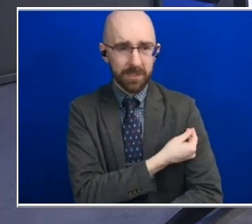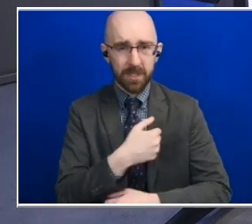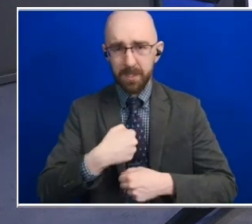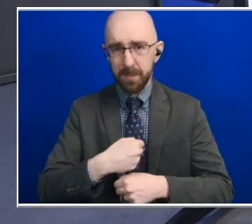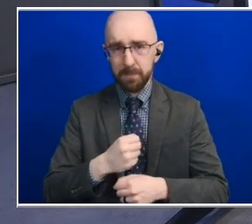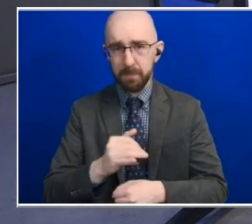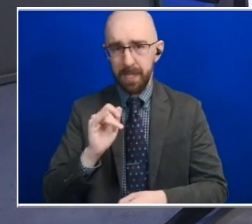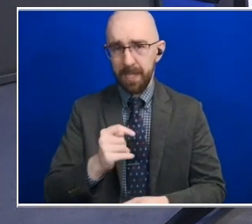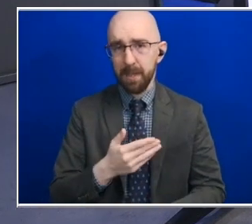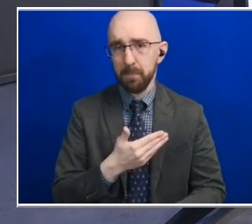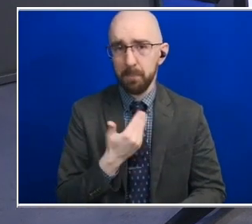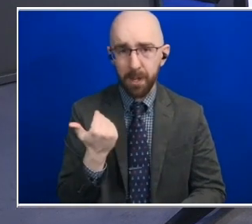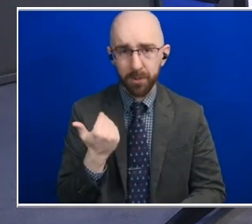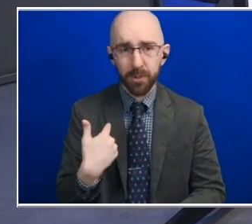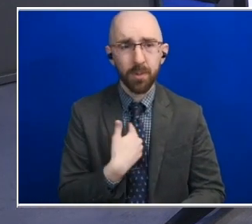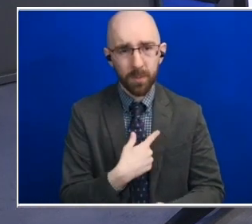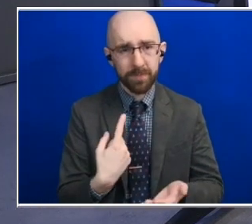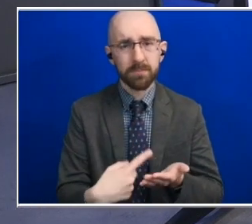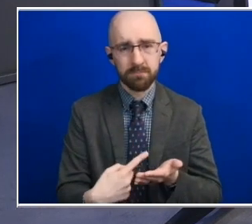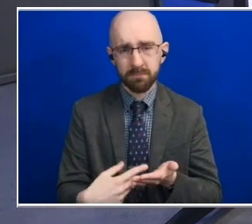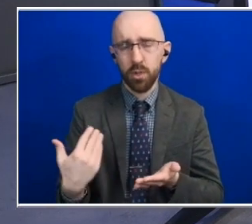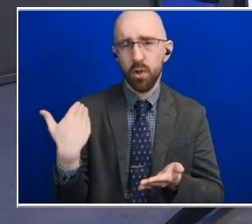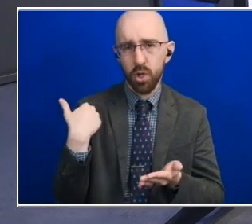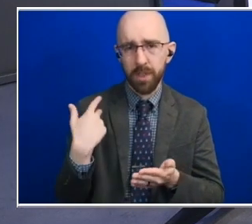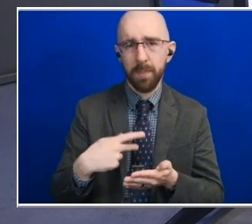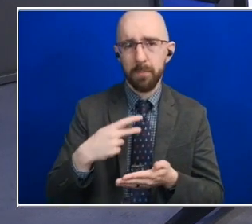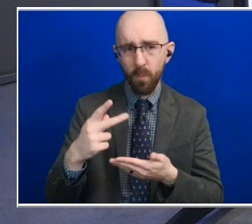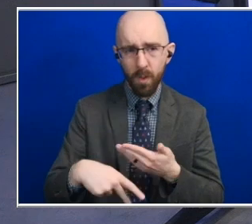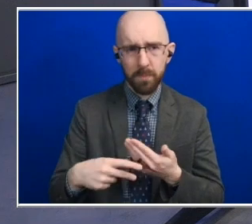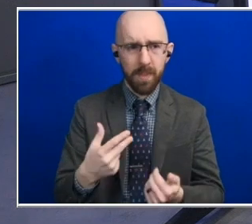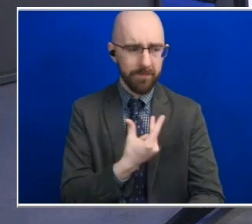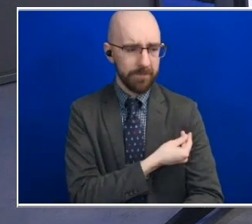talked about that early on in this program. Hey, vaccine may actually make long